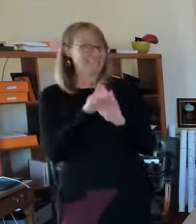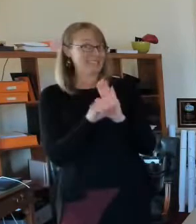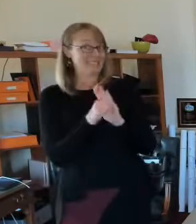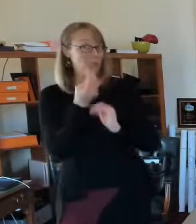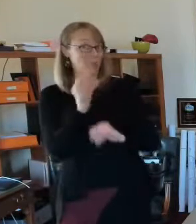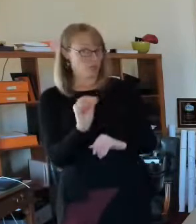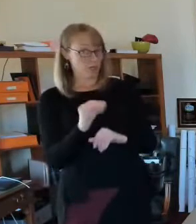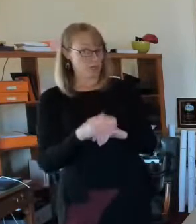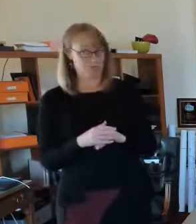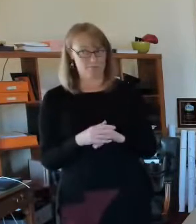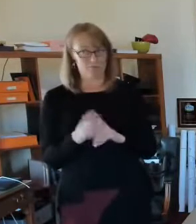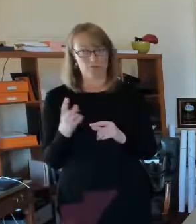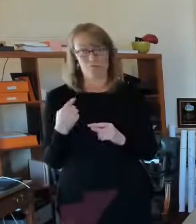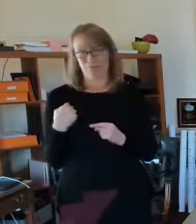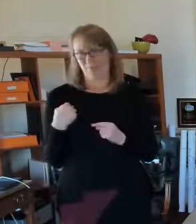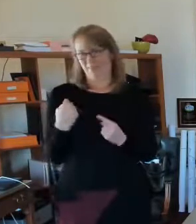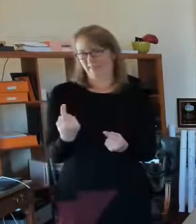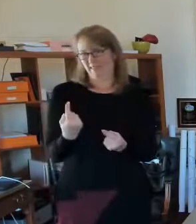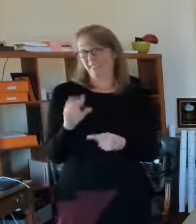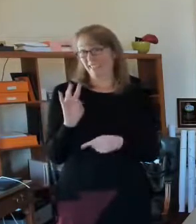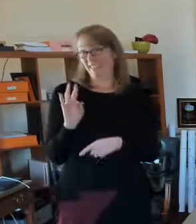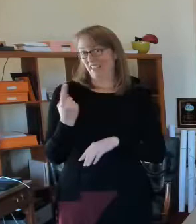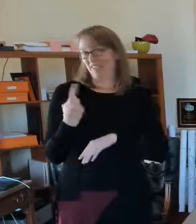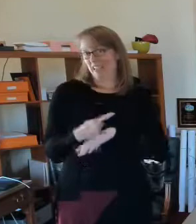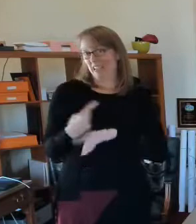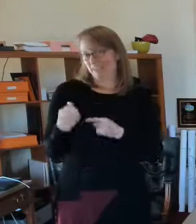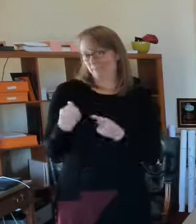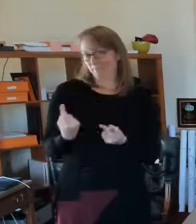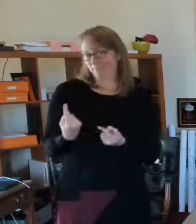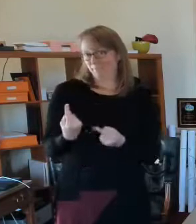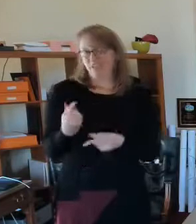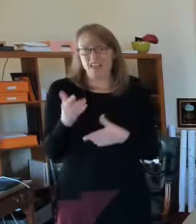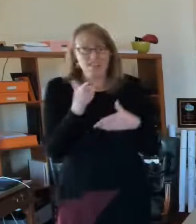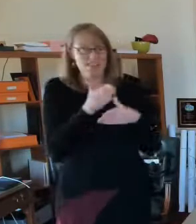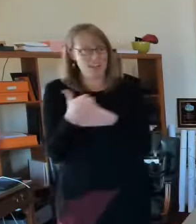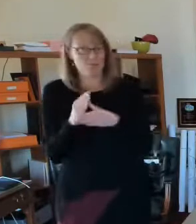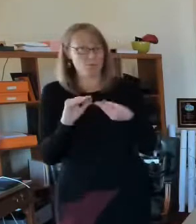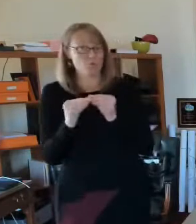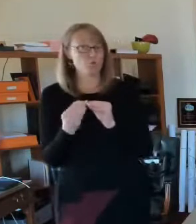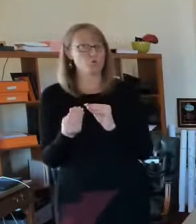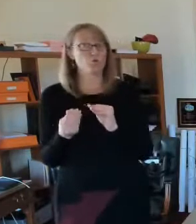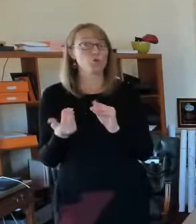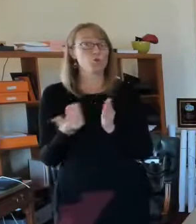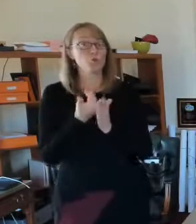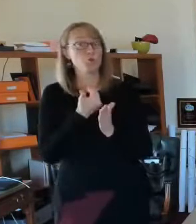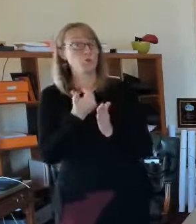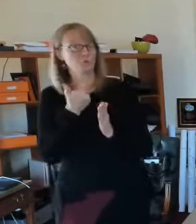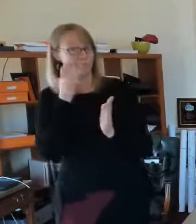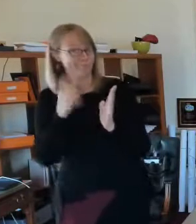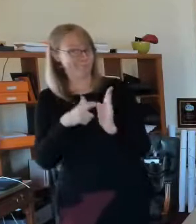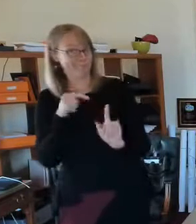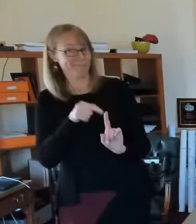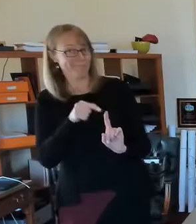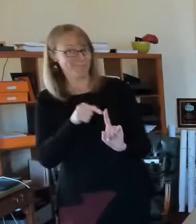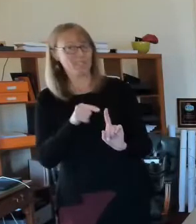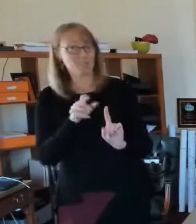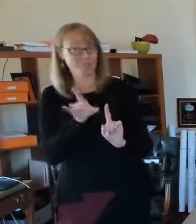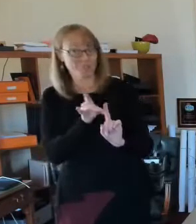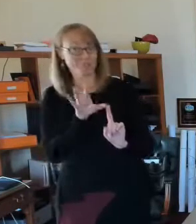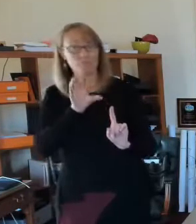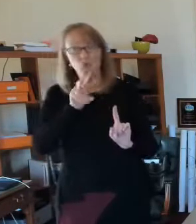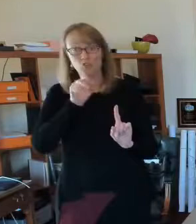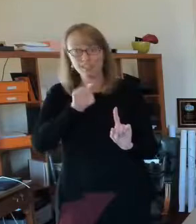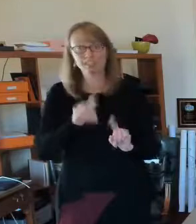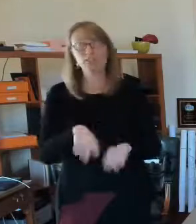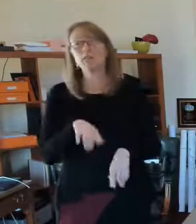for the last 7 days. The average number of new cases for the last 7 days in the state of Missouri was 65 per